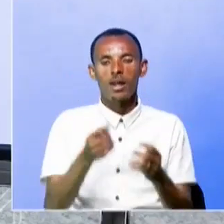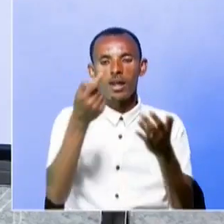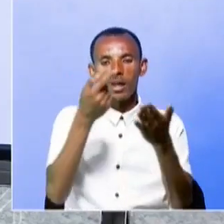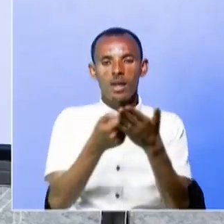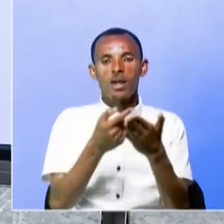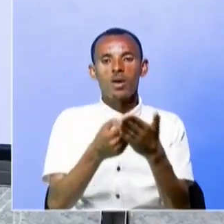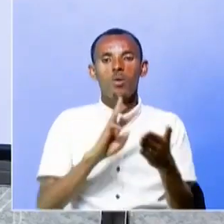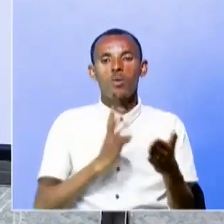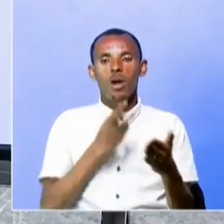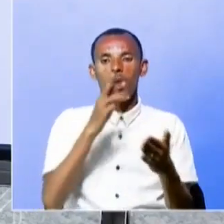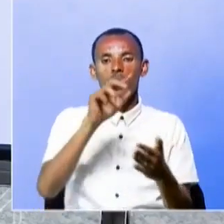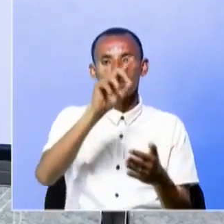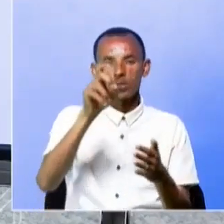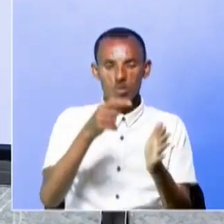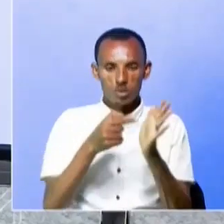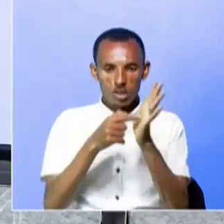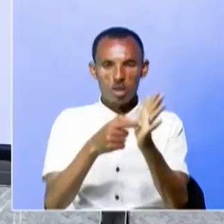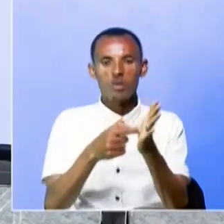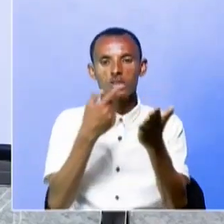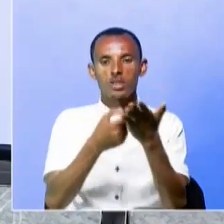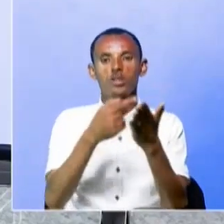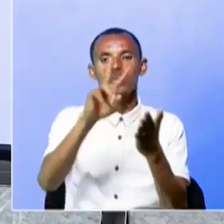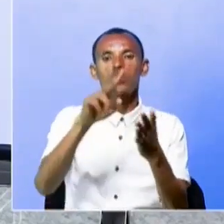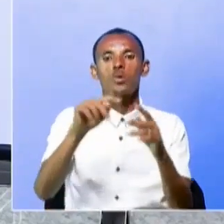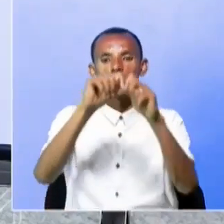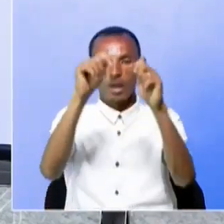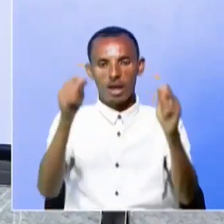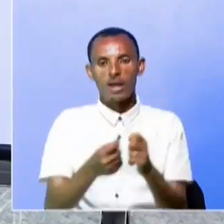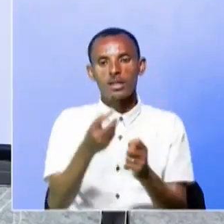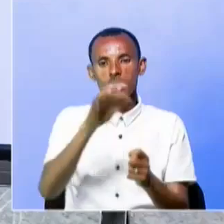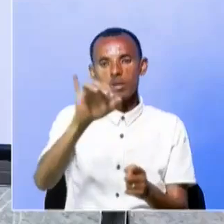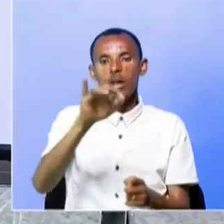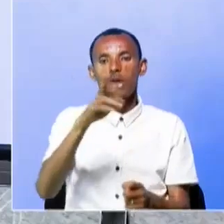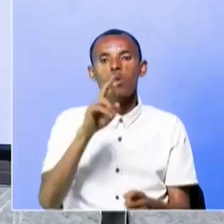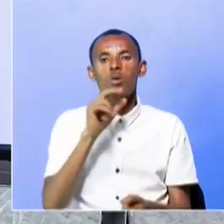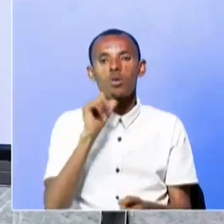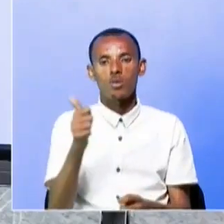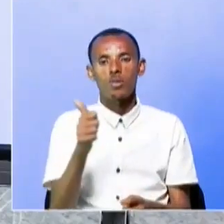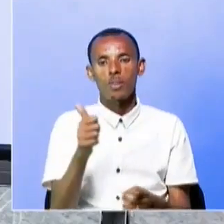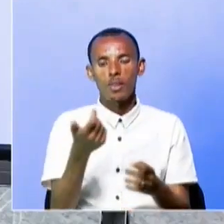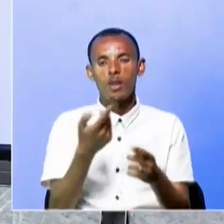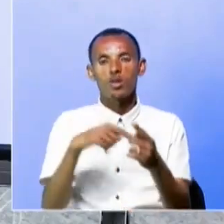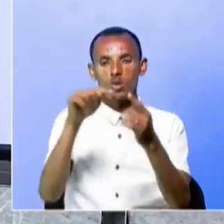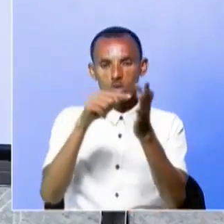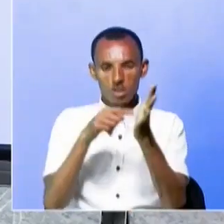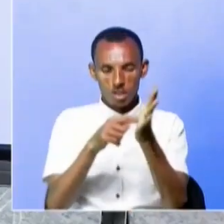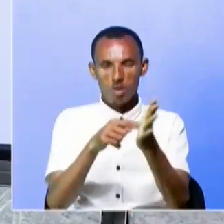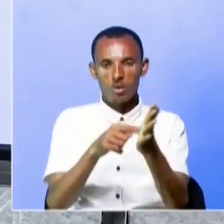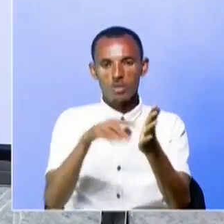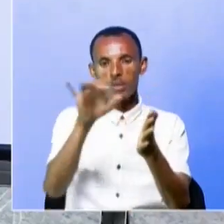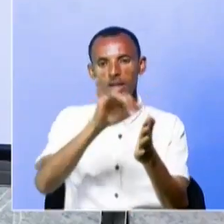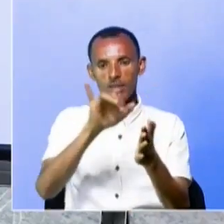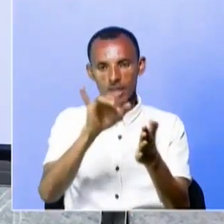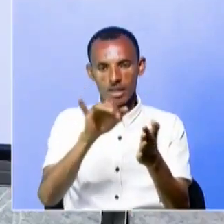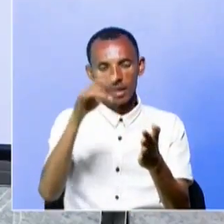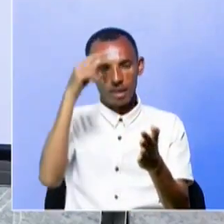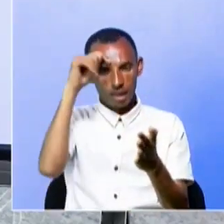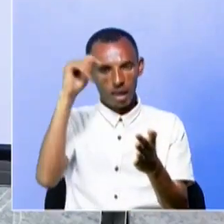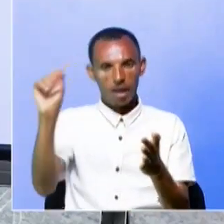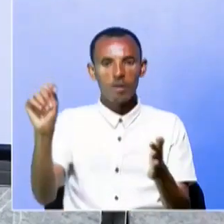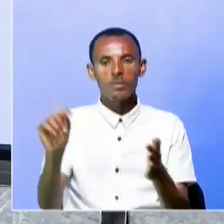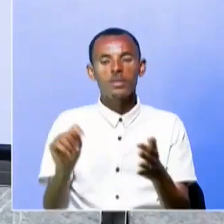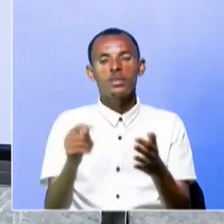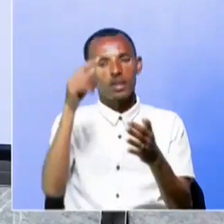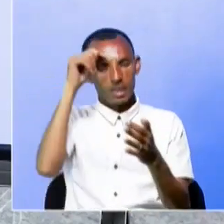here we are asked to show that these two triangles are similar. Okay, to show the similarity of these two theorems, the